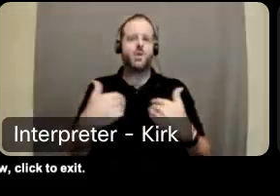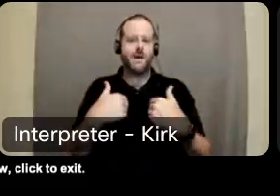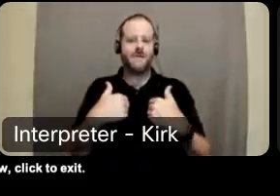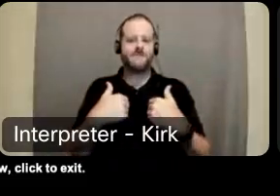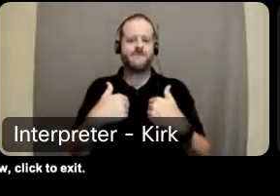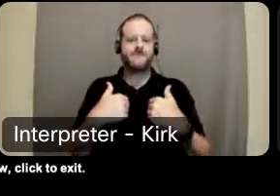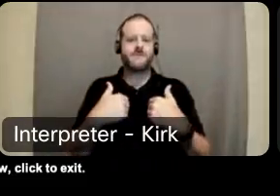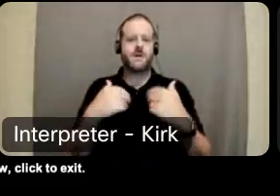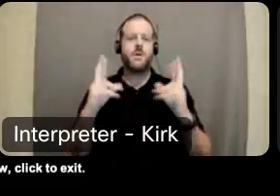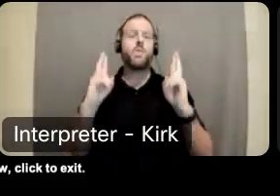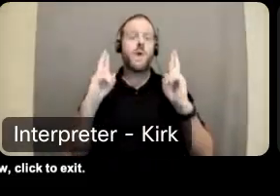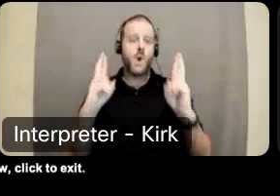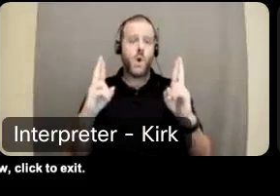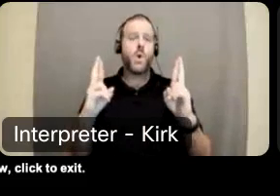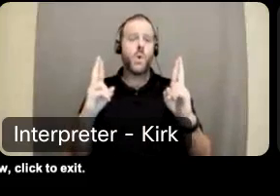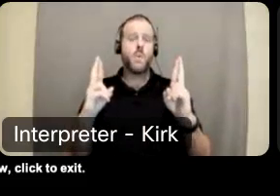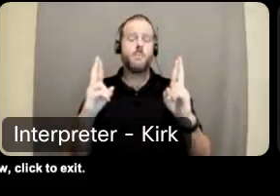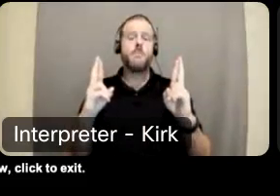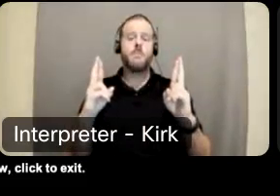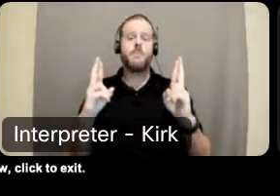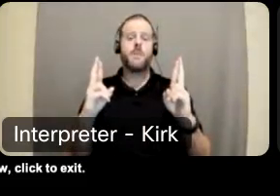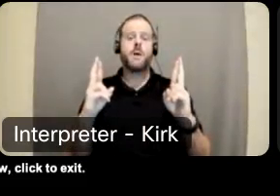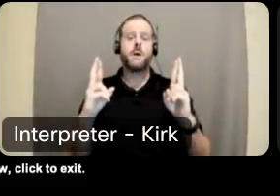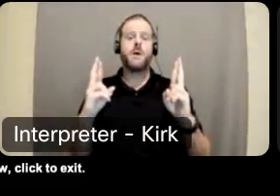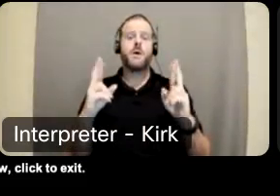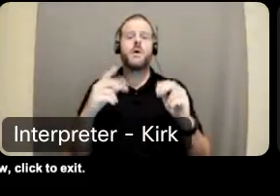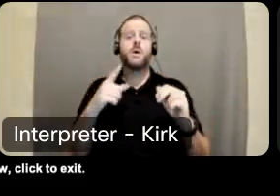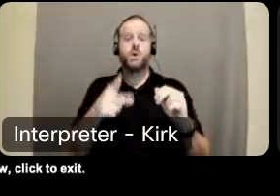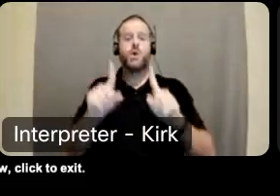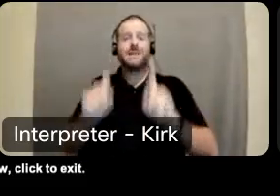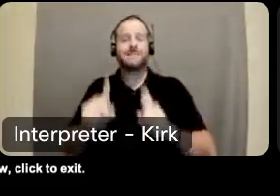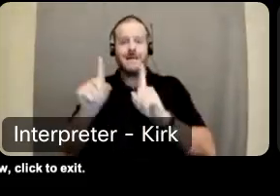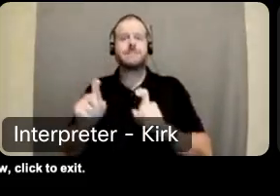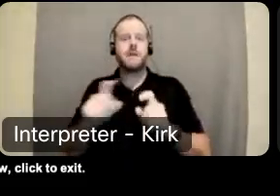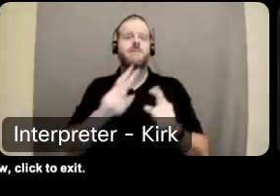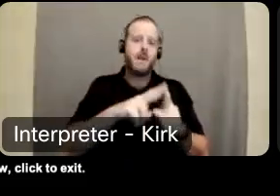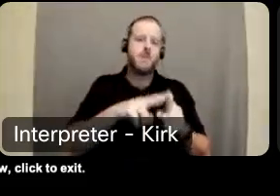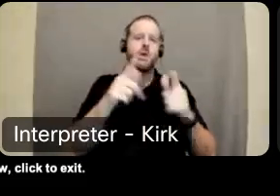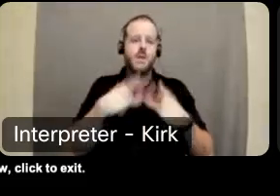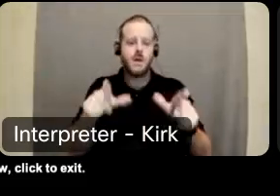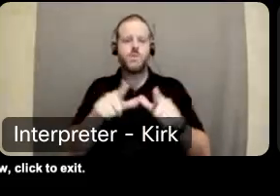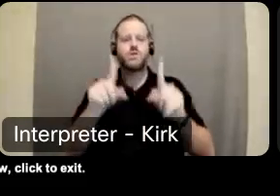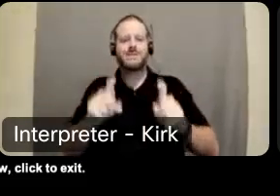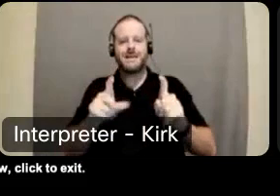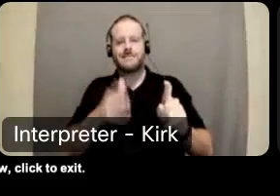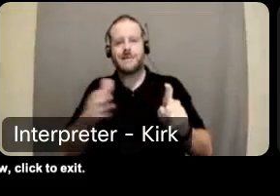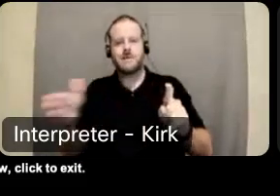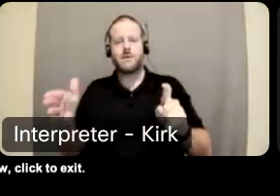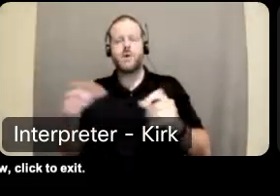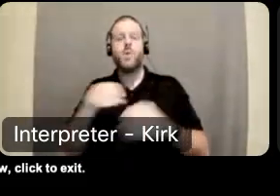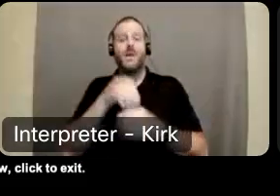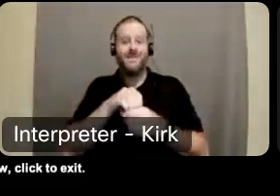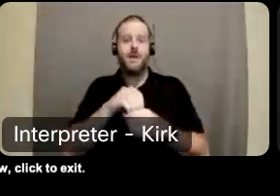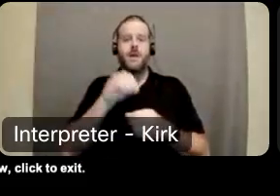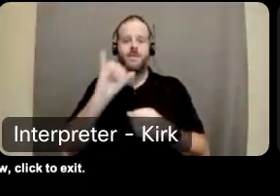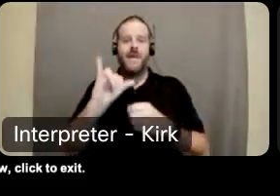We hope that in many of these areas you're assessing these domains, vocabulary, language, within